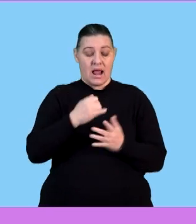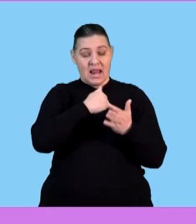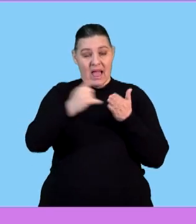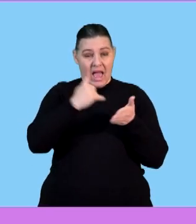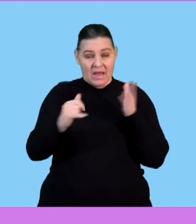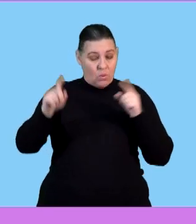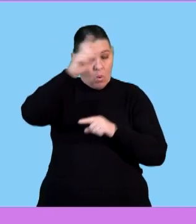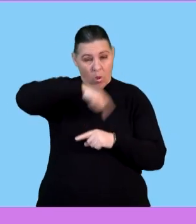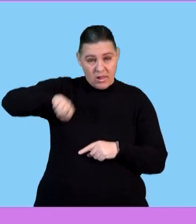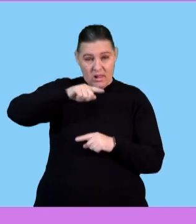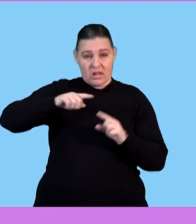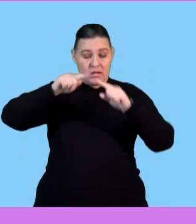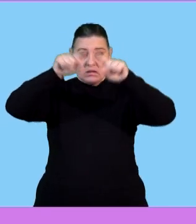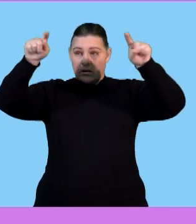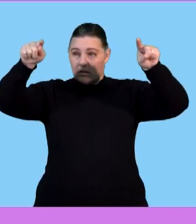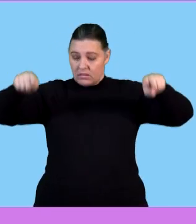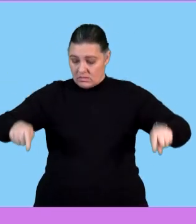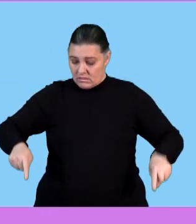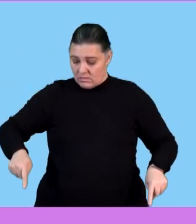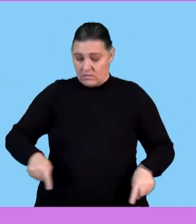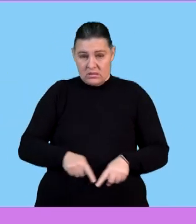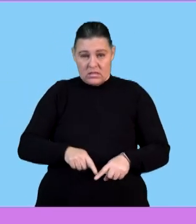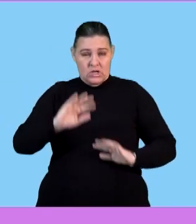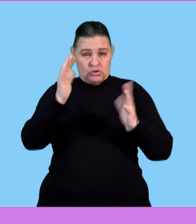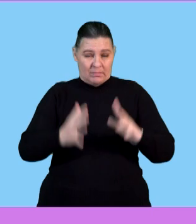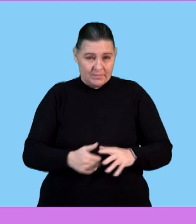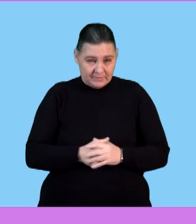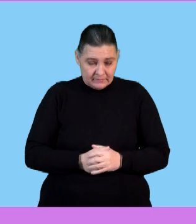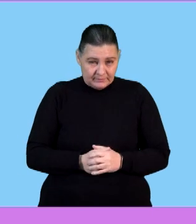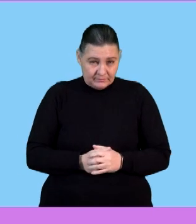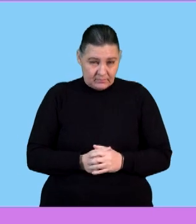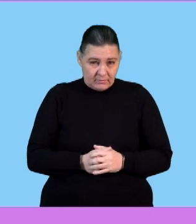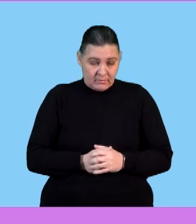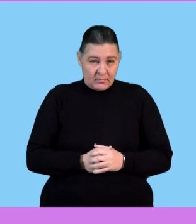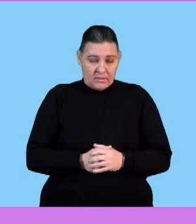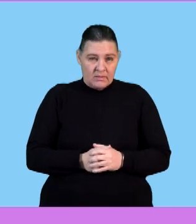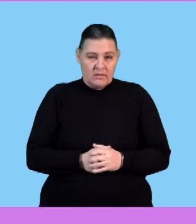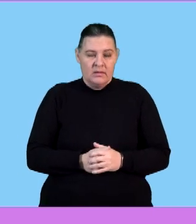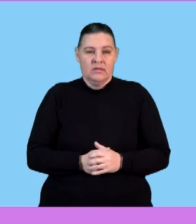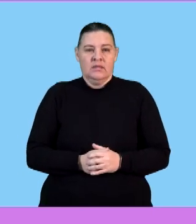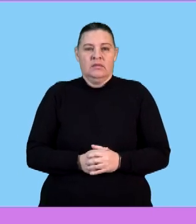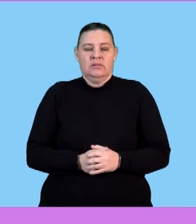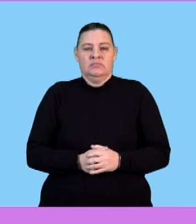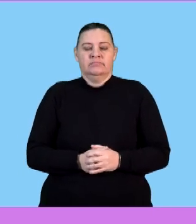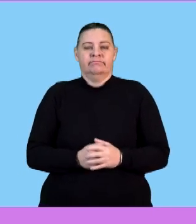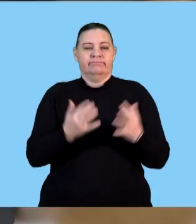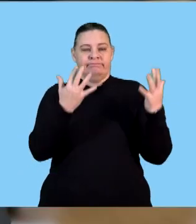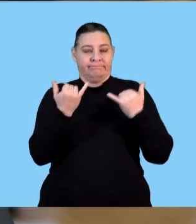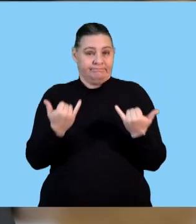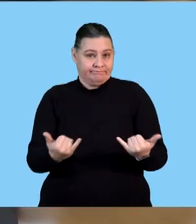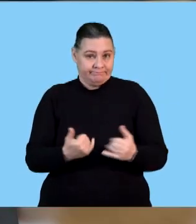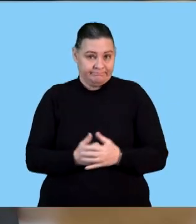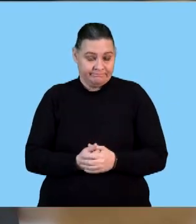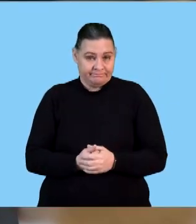lines forming the boundary of a shape. All right, so that's what that is. That's what we're going to calculate